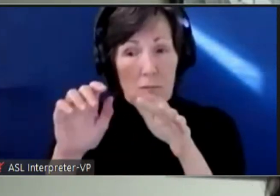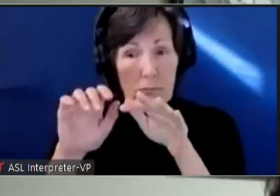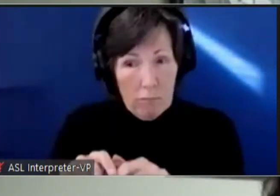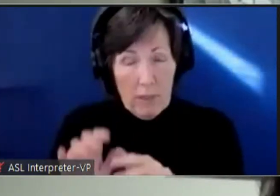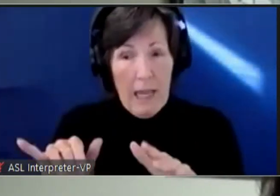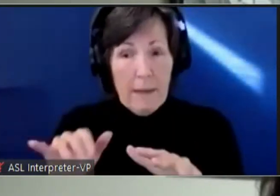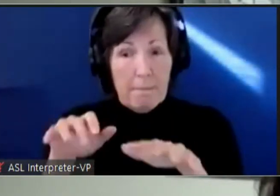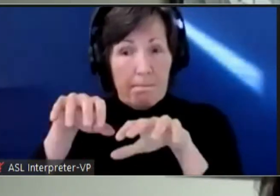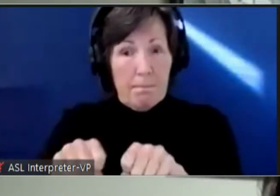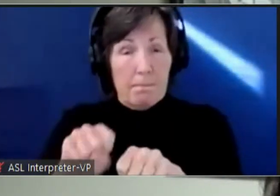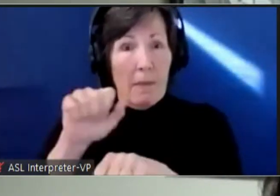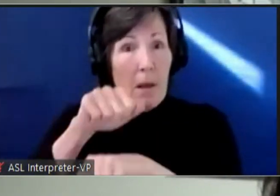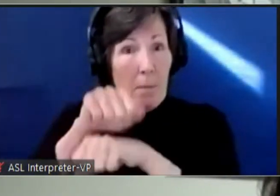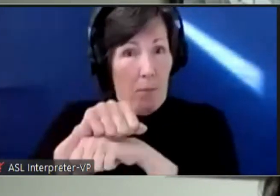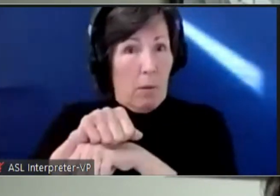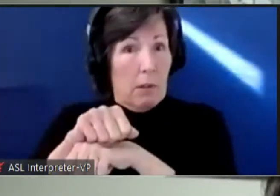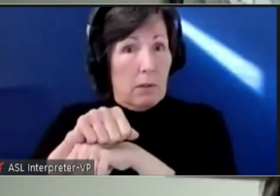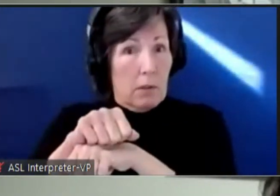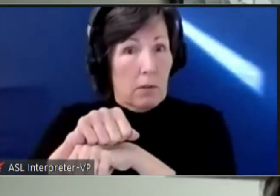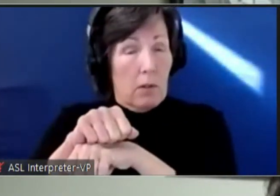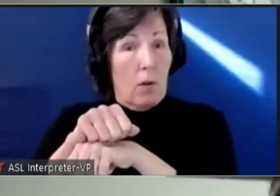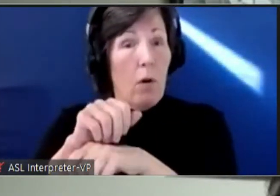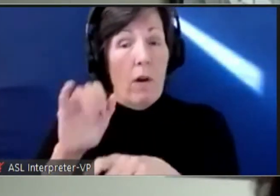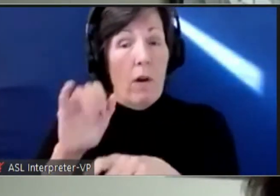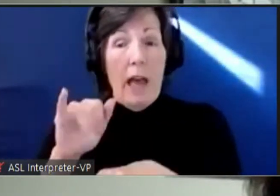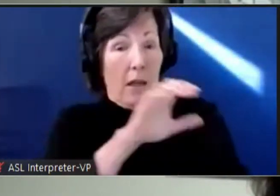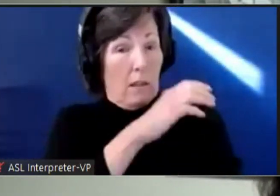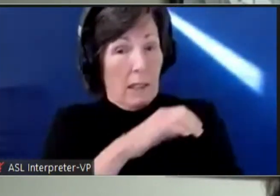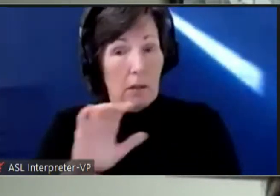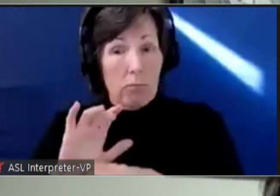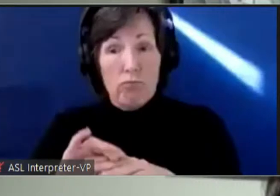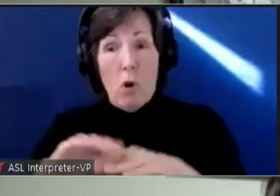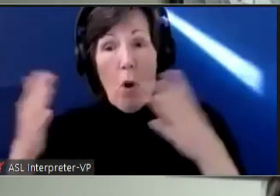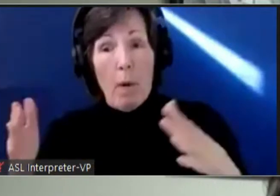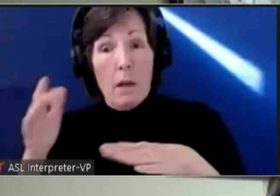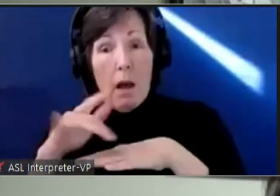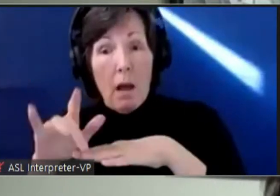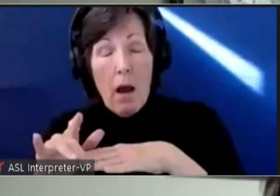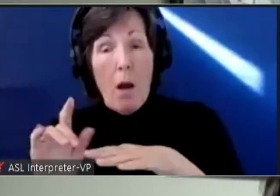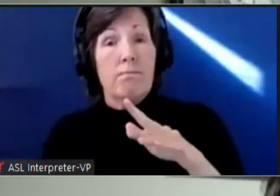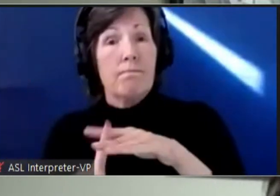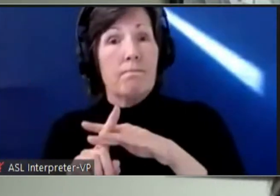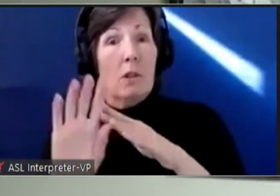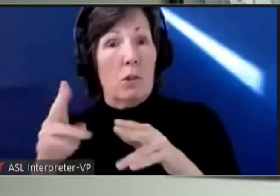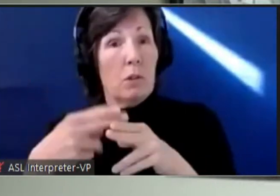appointment. And at the time that the clinic is opening up their clinic, they'll see your name there.